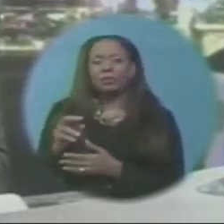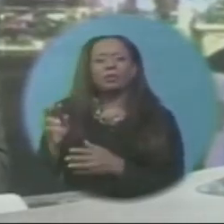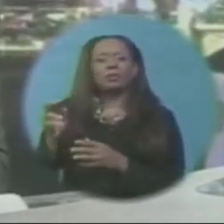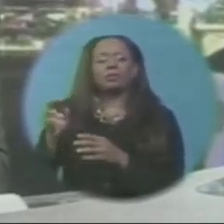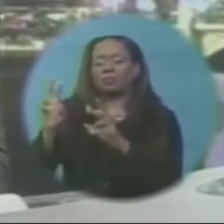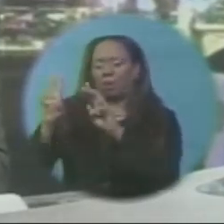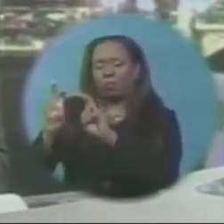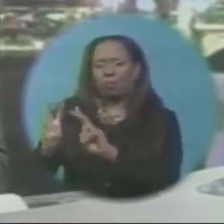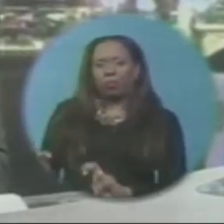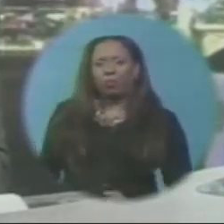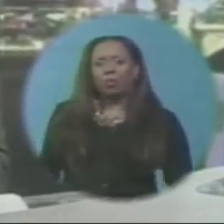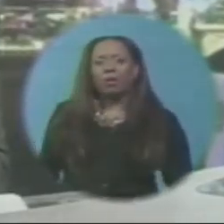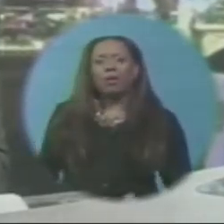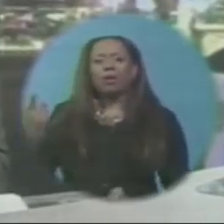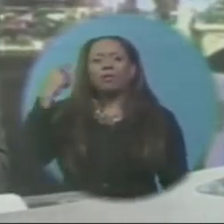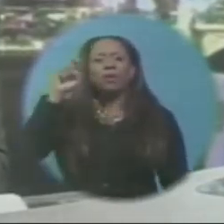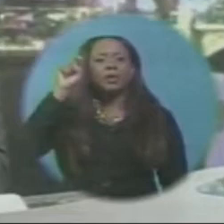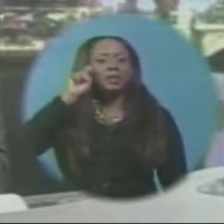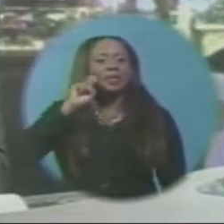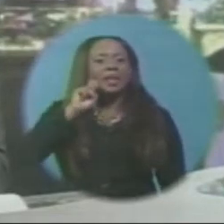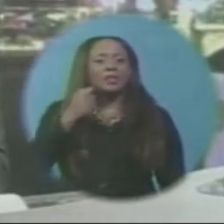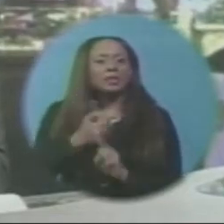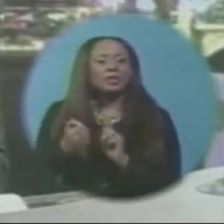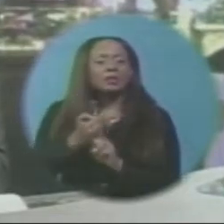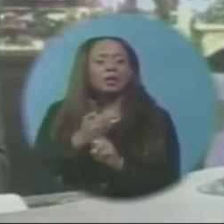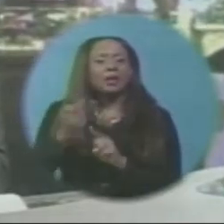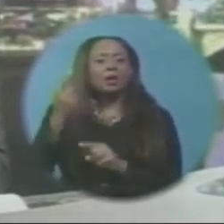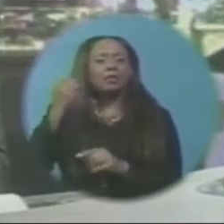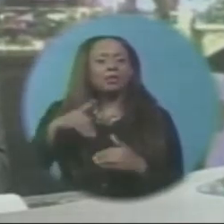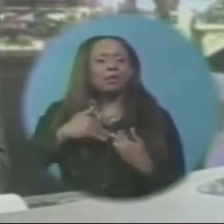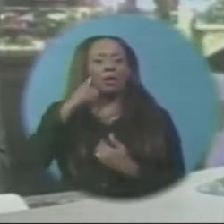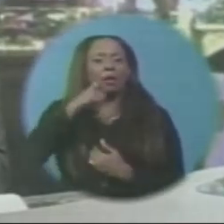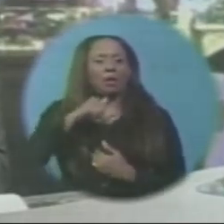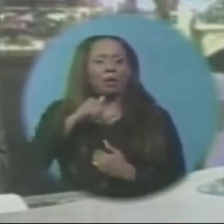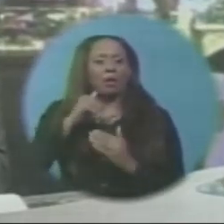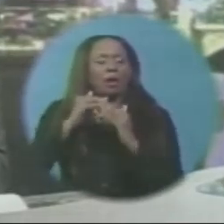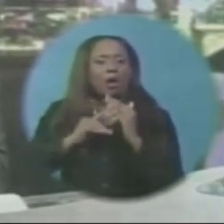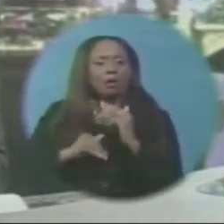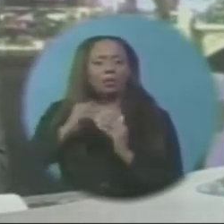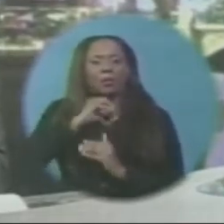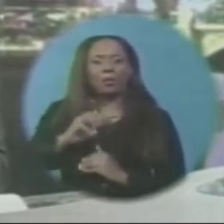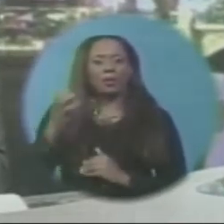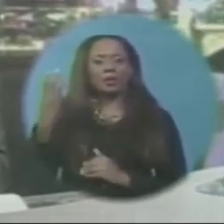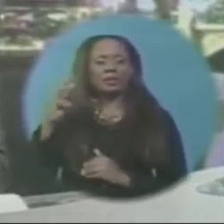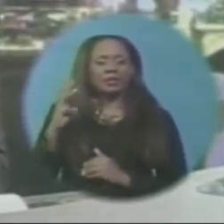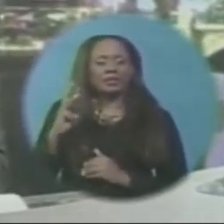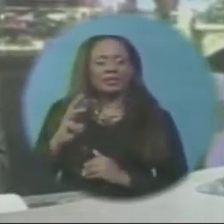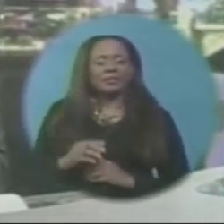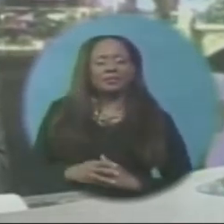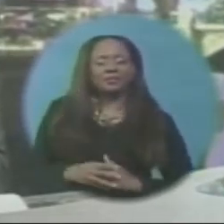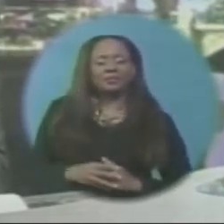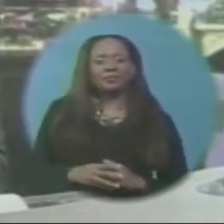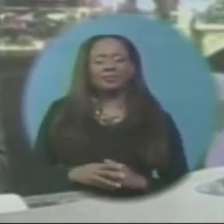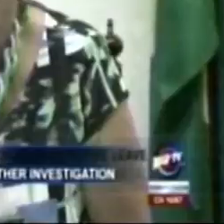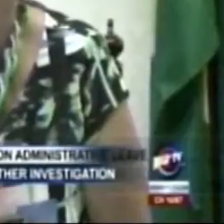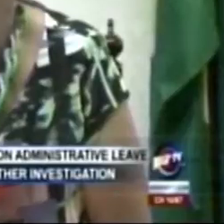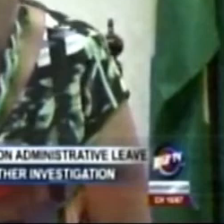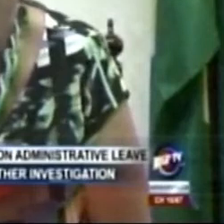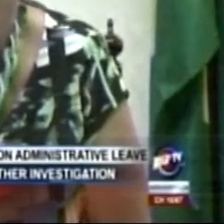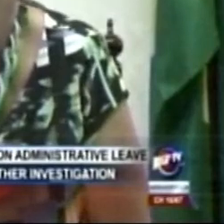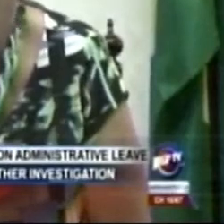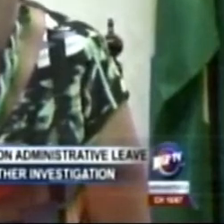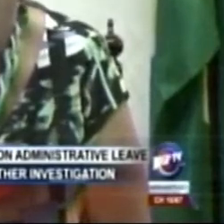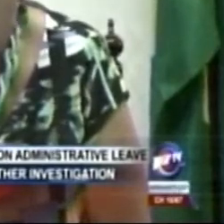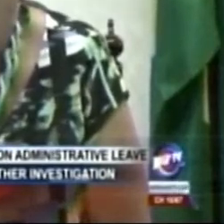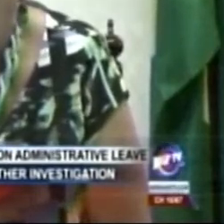sexual assault of a minor who was in custody in August this year. We get more in this Javon Vickery report. It was